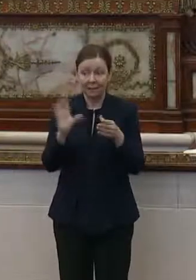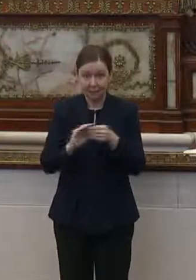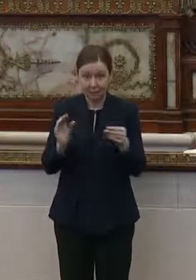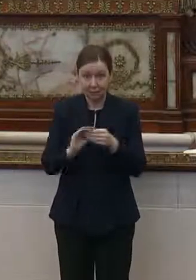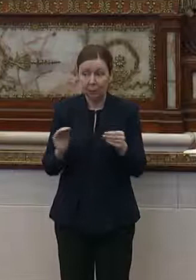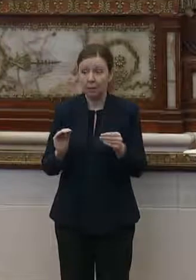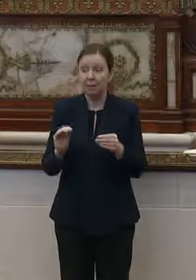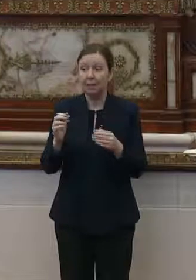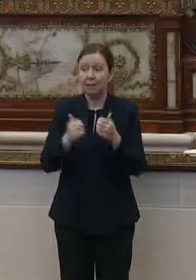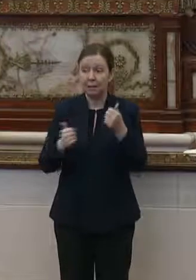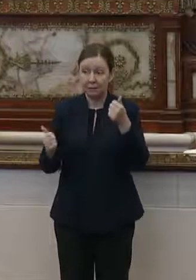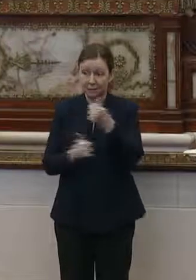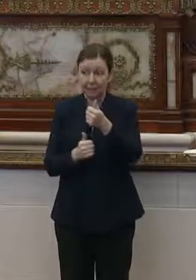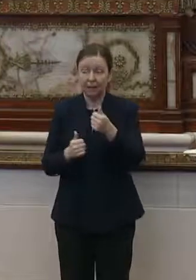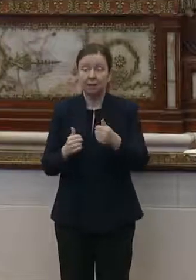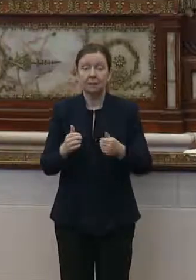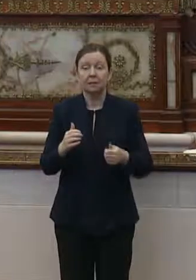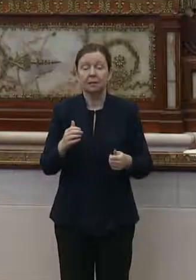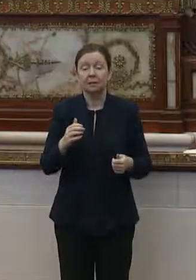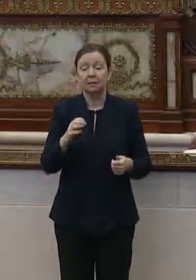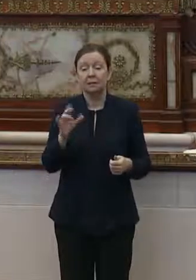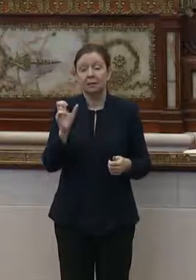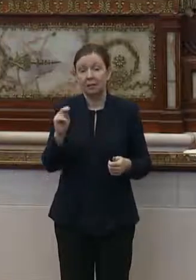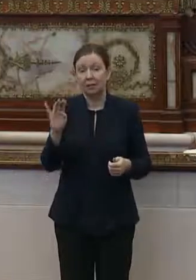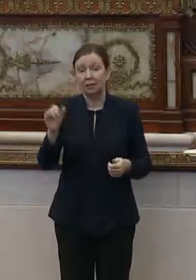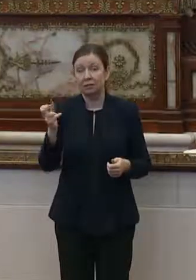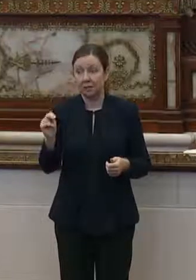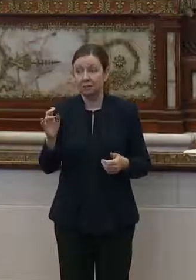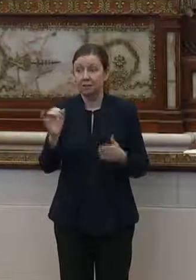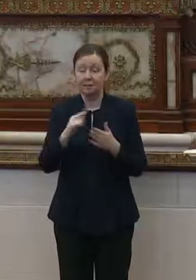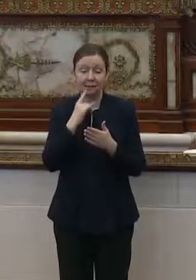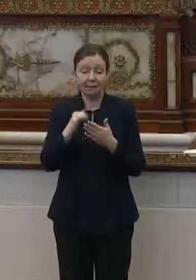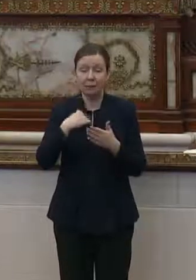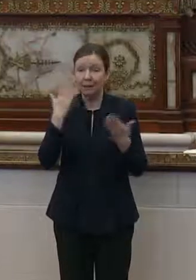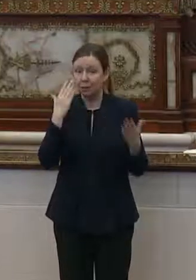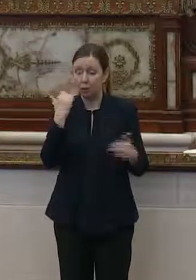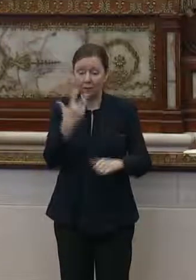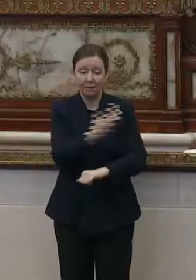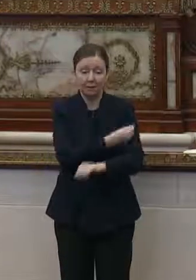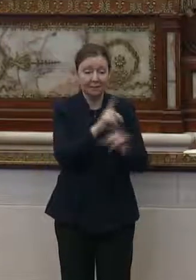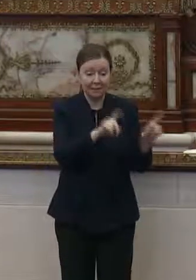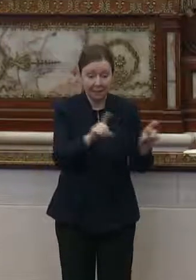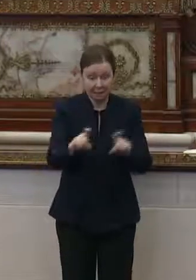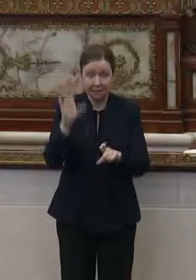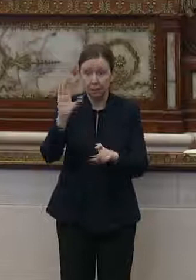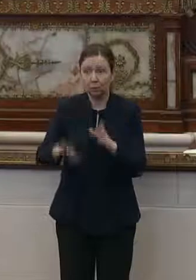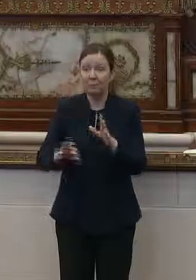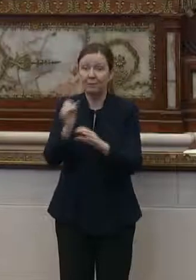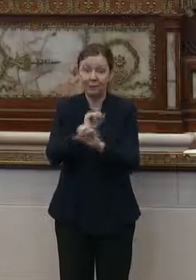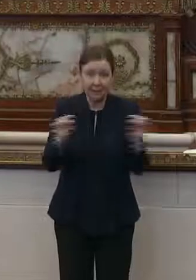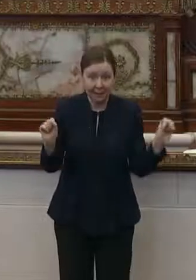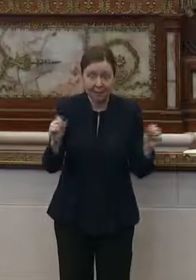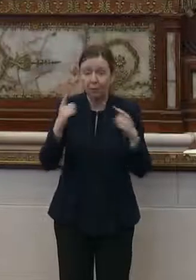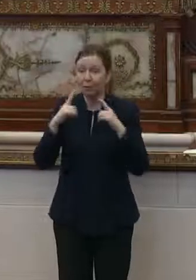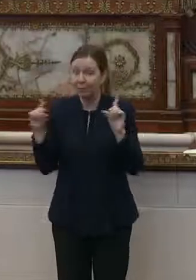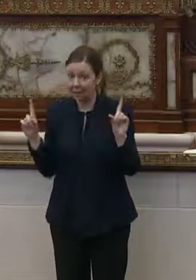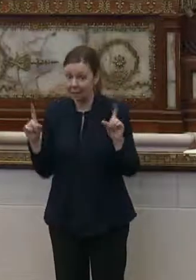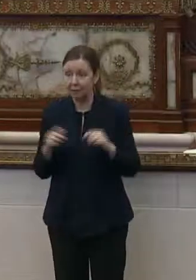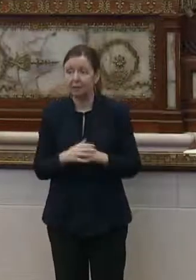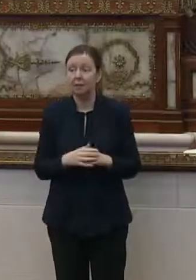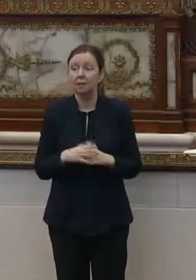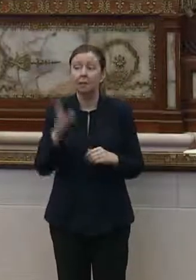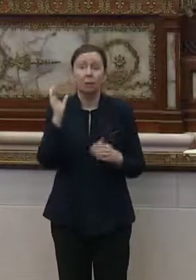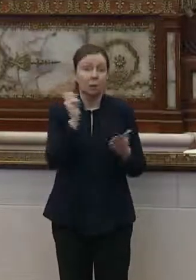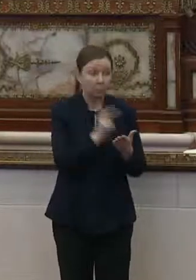then Deputy Commissioner Dr. Carolyn Johnson testified that we did not know whether the vaccines being tested would be found safe or effective, whether they would